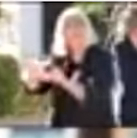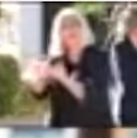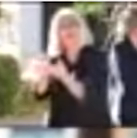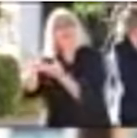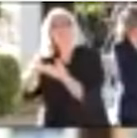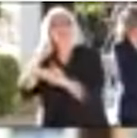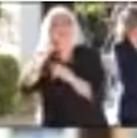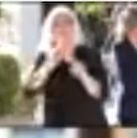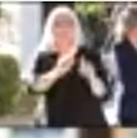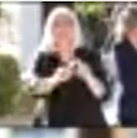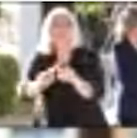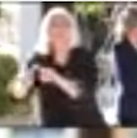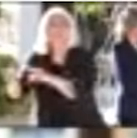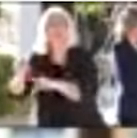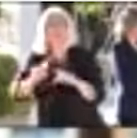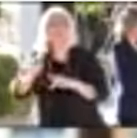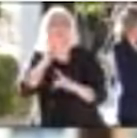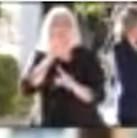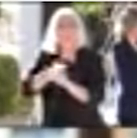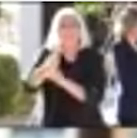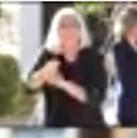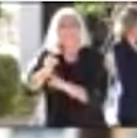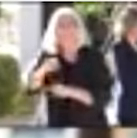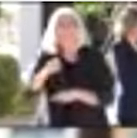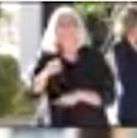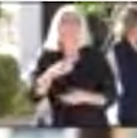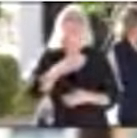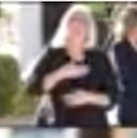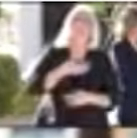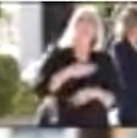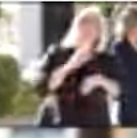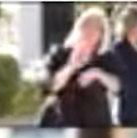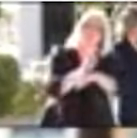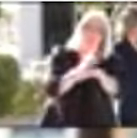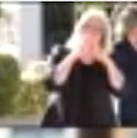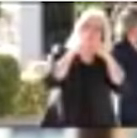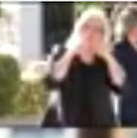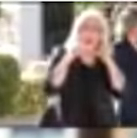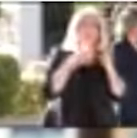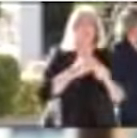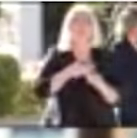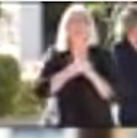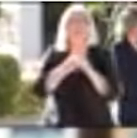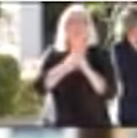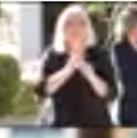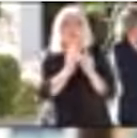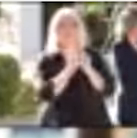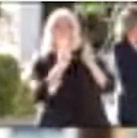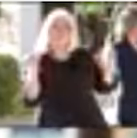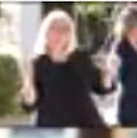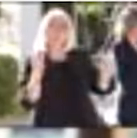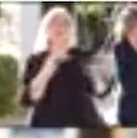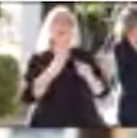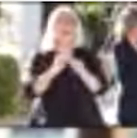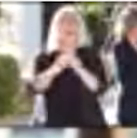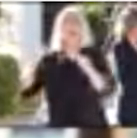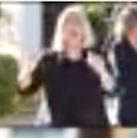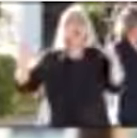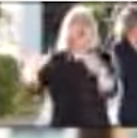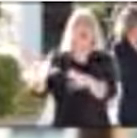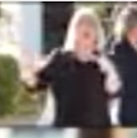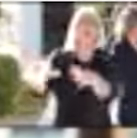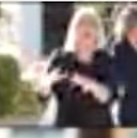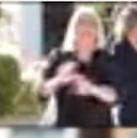mask, physically distance, avoid large gatherings, and try to stay at home as much